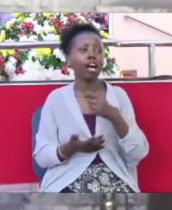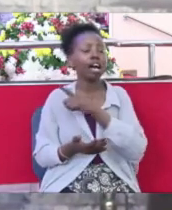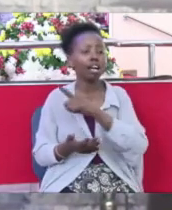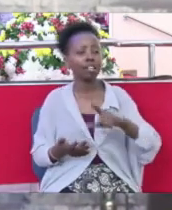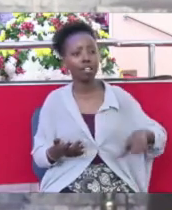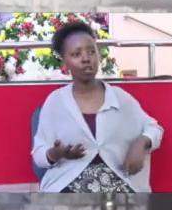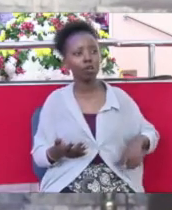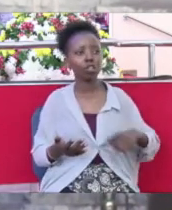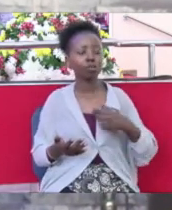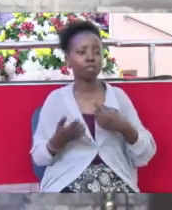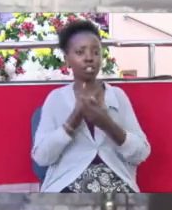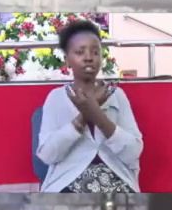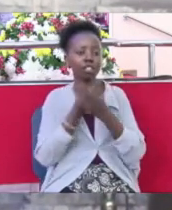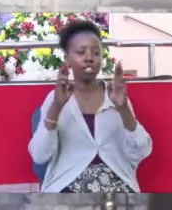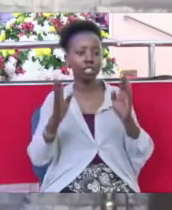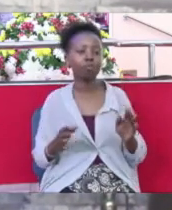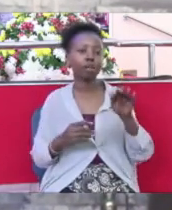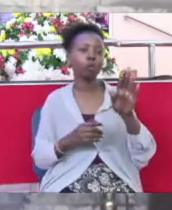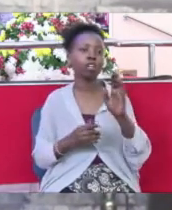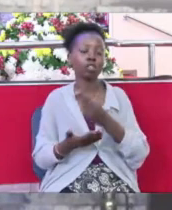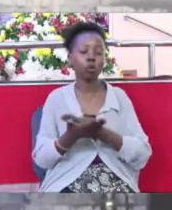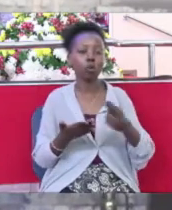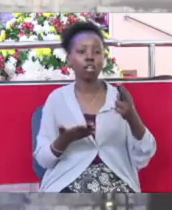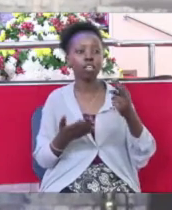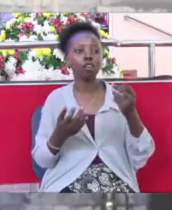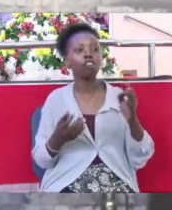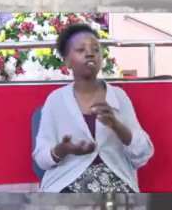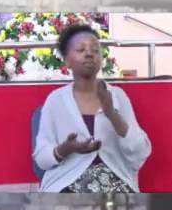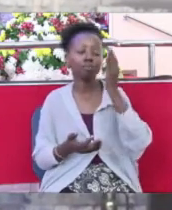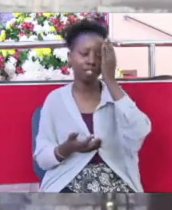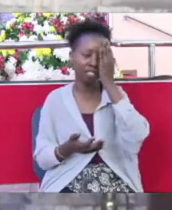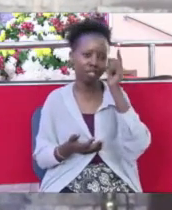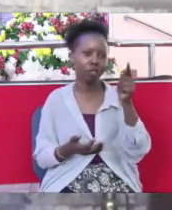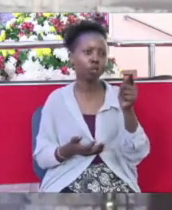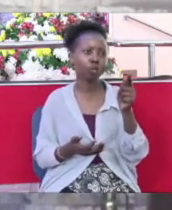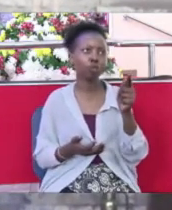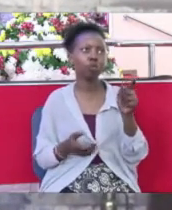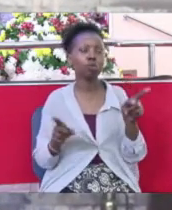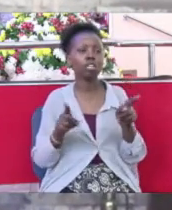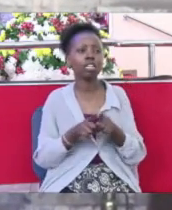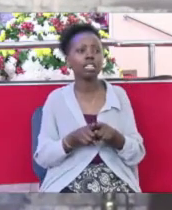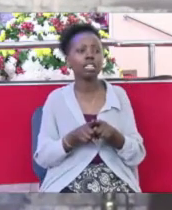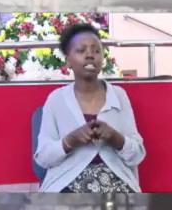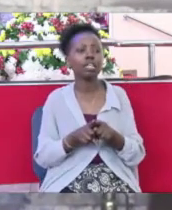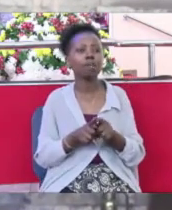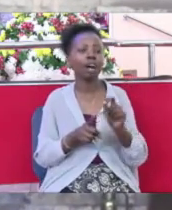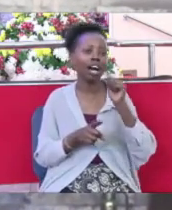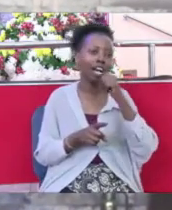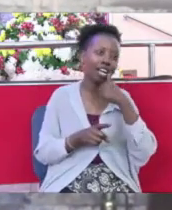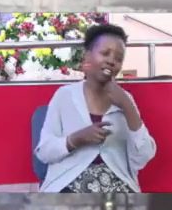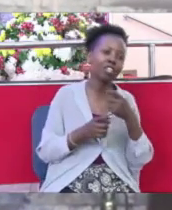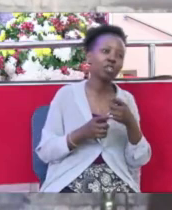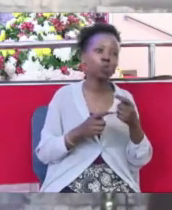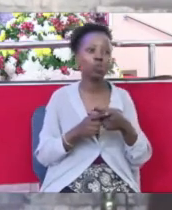redeemer. Na mimi ni Mungu mkombozi wenu. I'm the Holy One of Israel. Na mimi yule mtakatifu wa Israeli. You will be a new threshing instrument with many sharp teeth. Utakuwa chombo kikubwa chenye